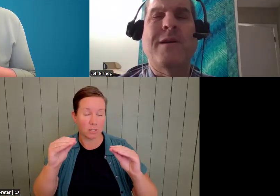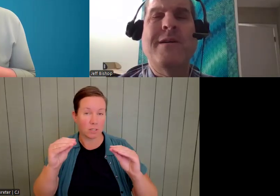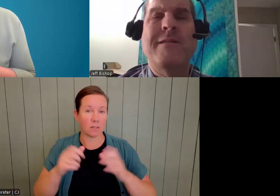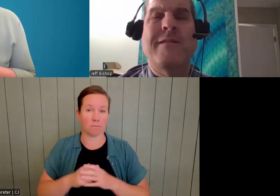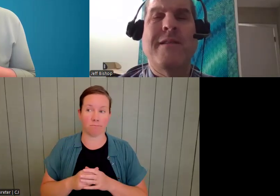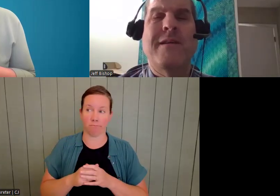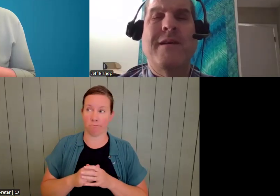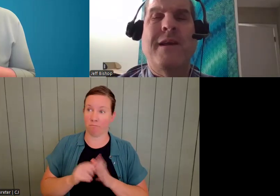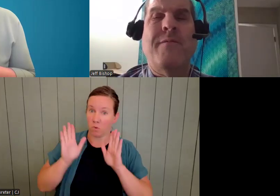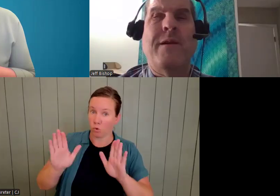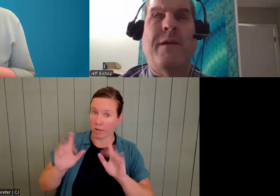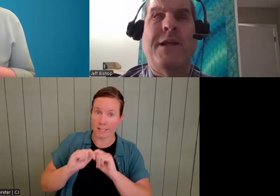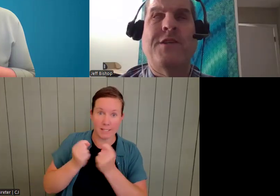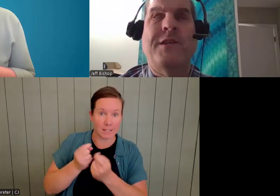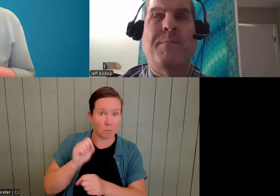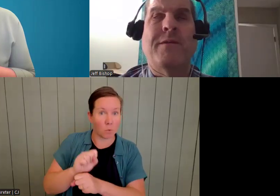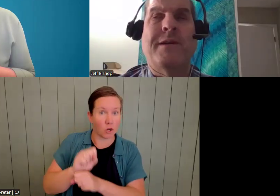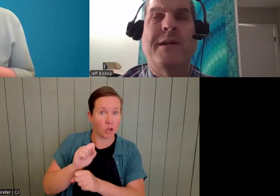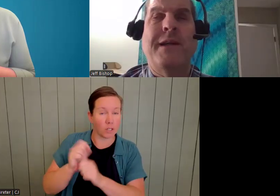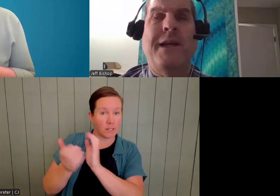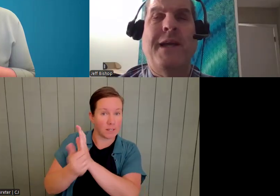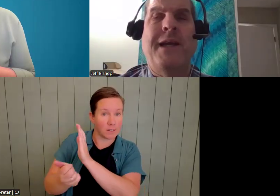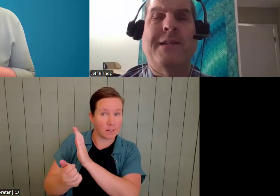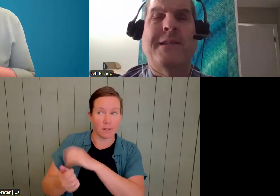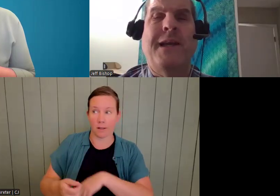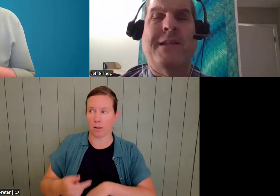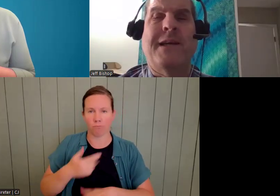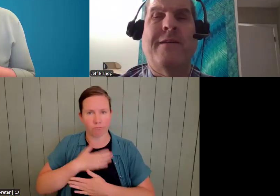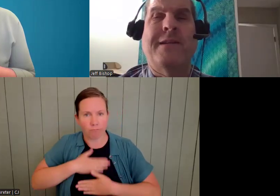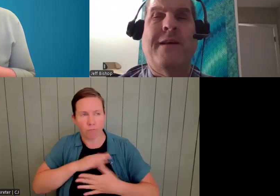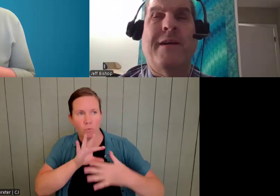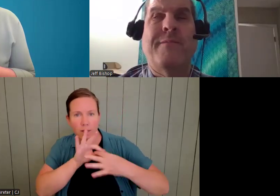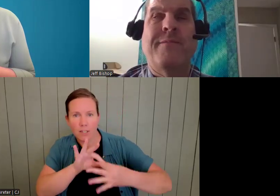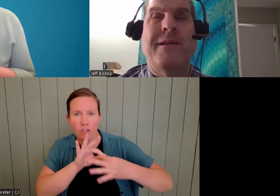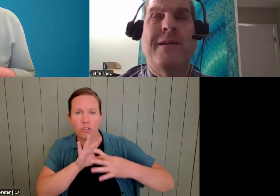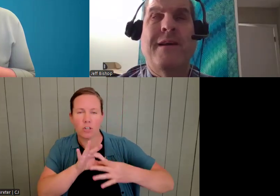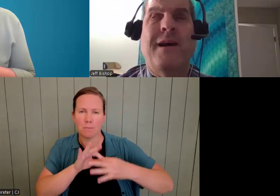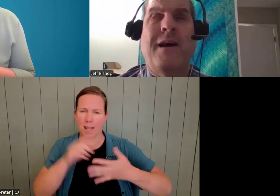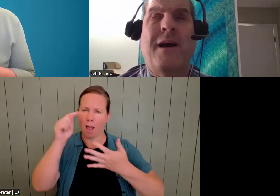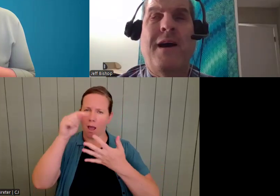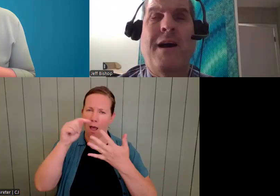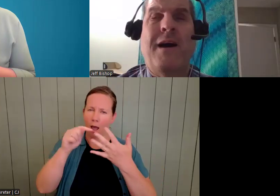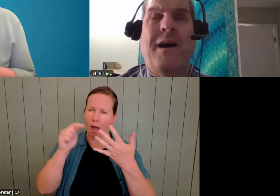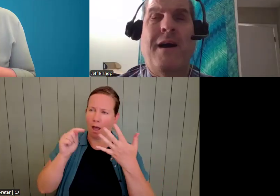team worker, and relationship builder, et cetera, et cetera.